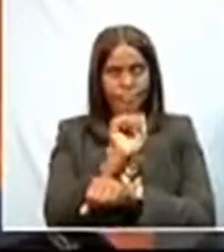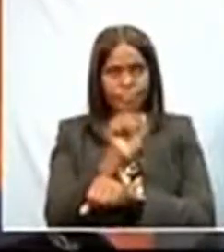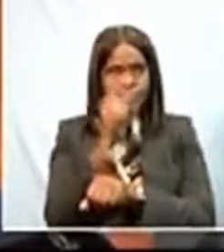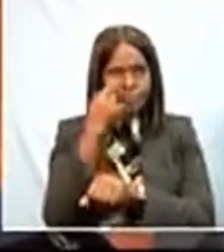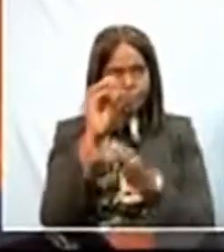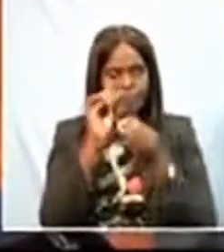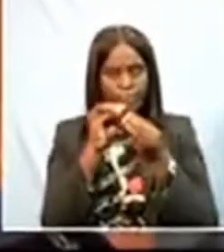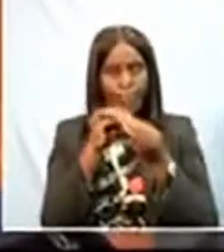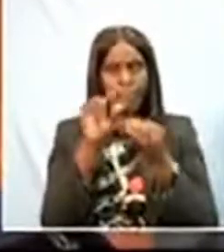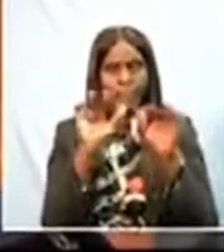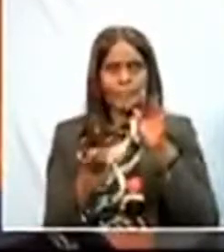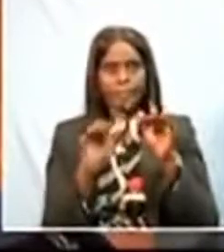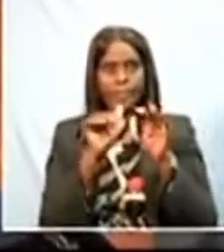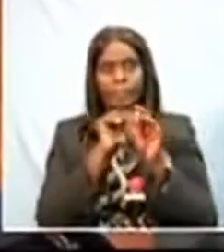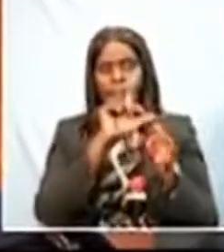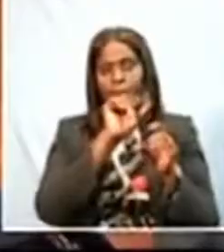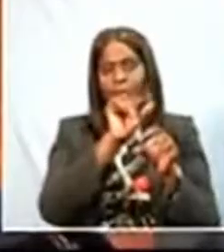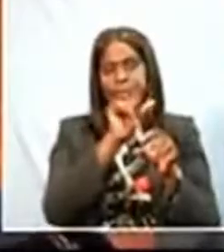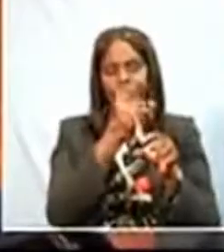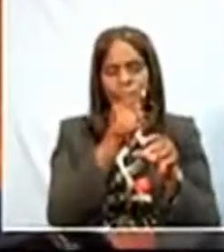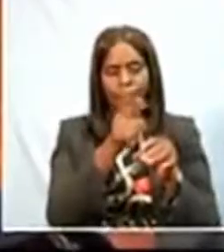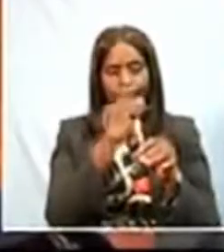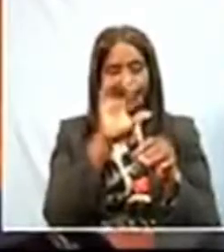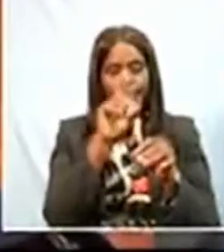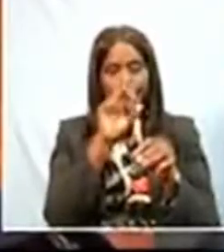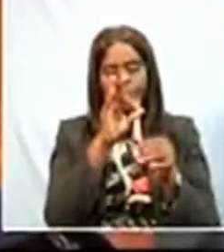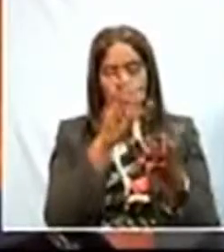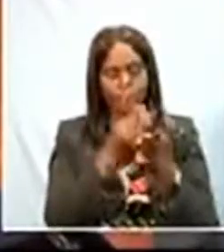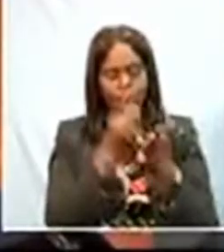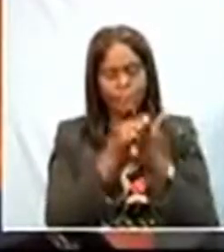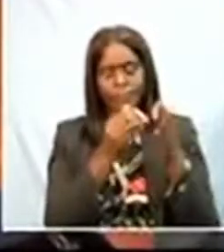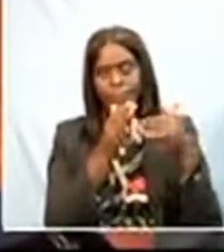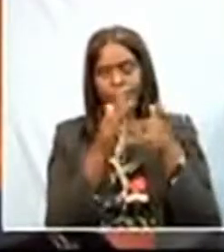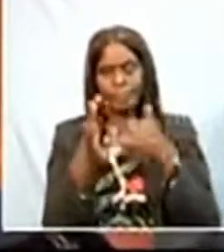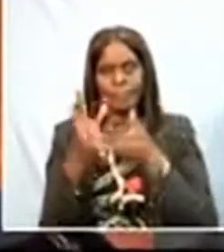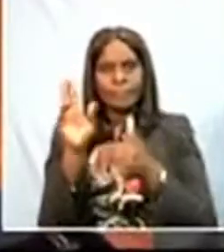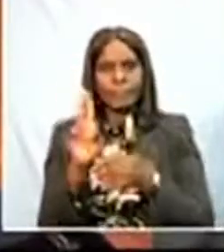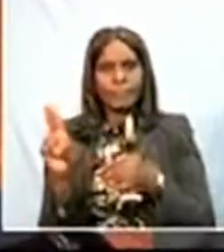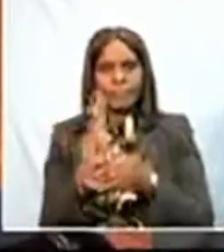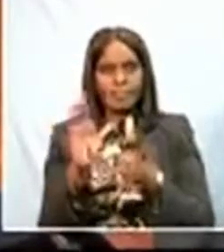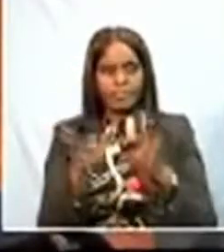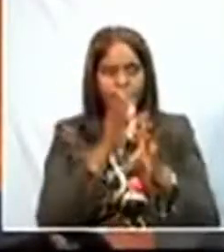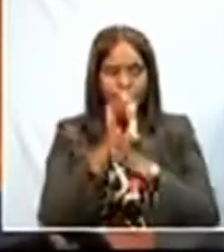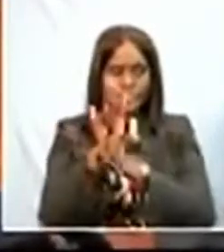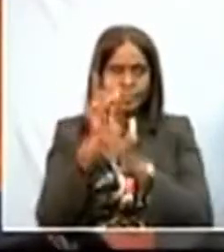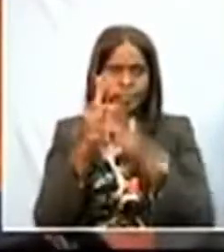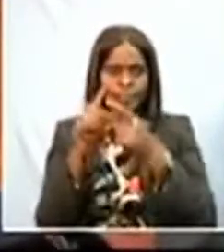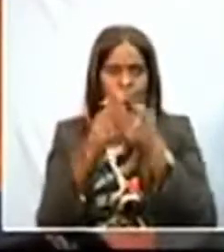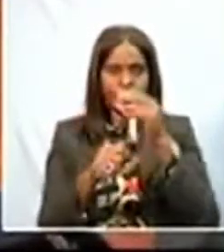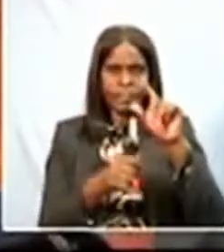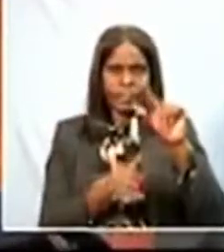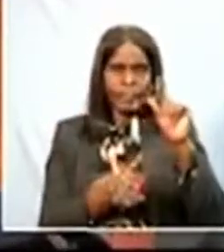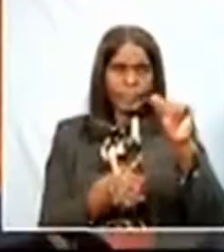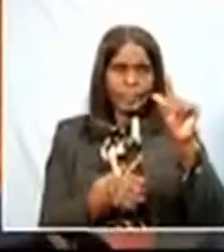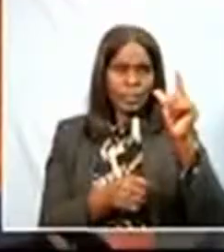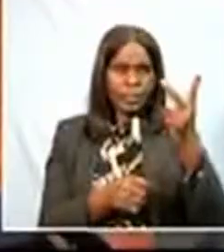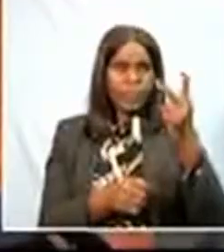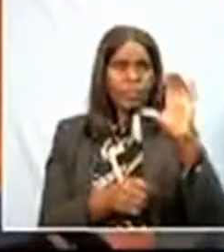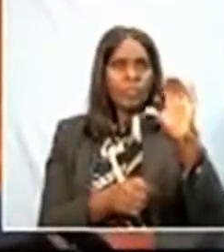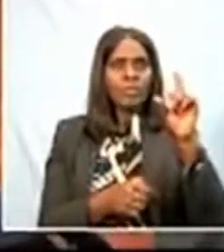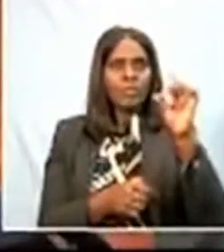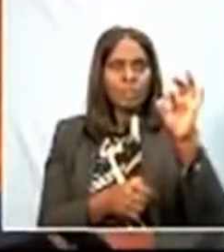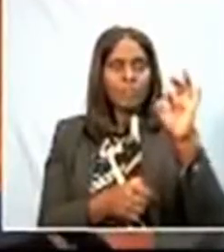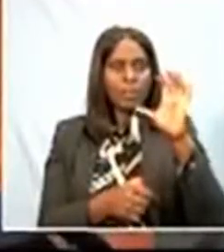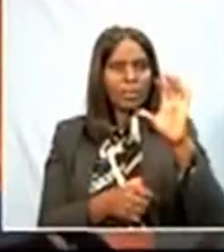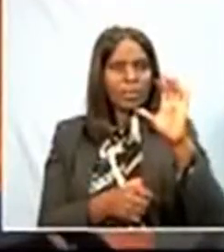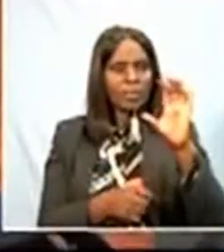Further, the balance on 2023 CDF funding against expenditure relates to 2023 CDF programs